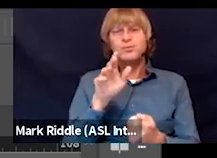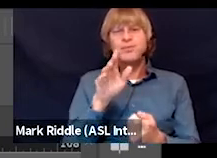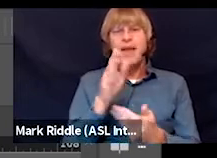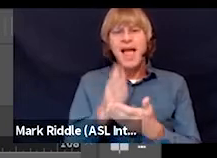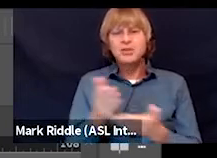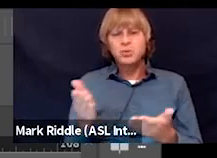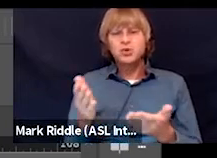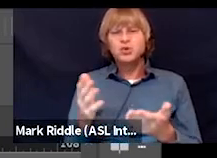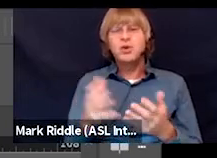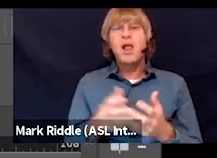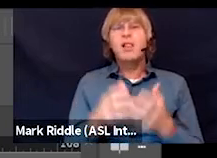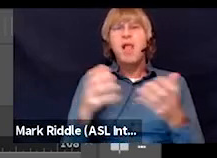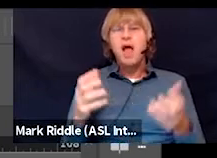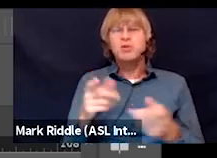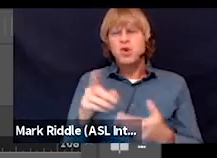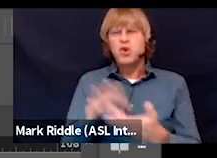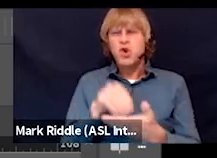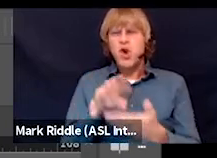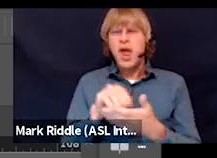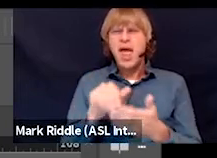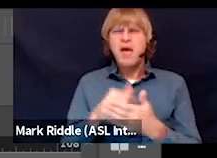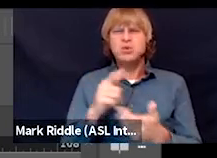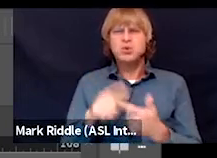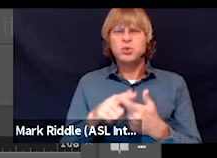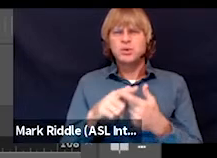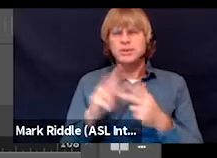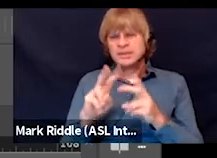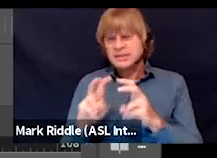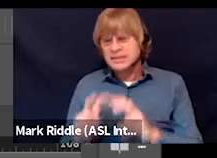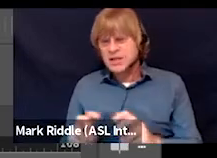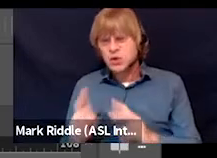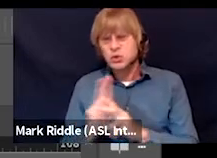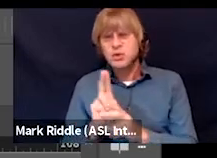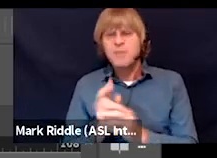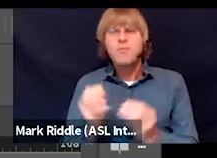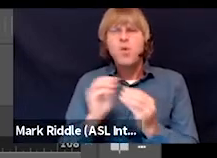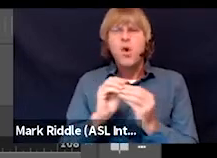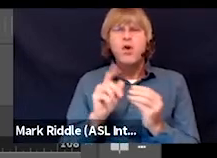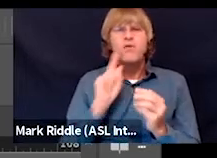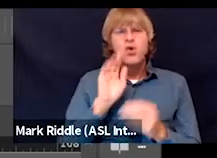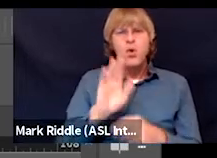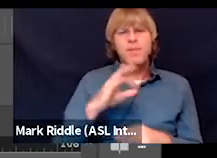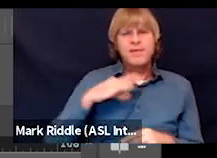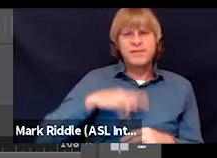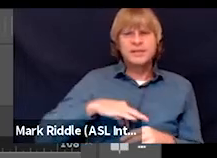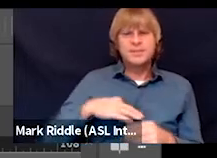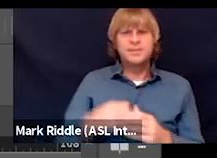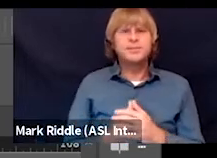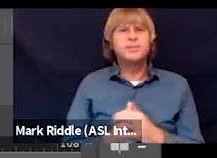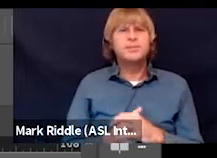attributes a lot, learn how to sort of dig into them and use them to your benefit.